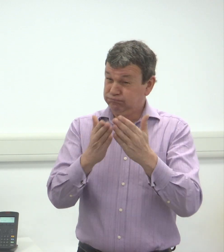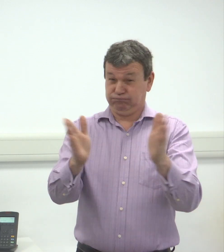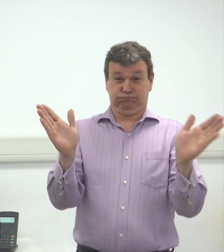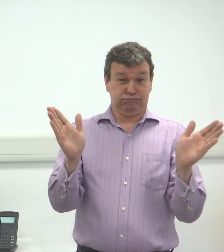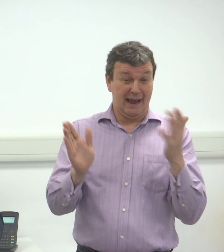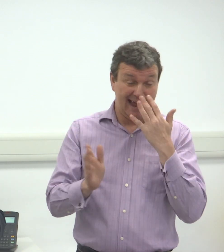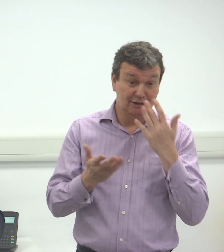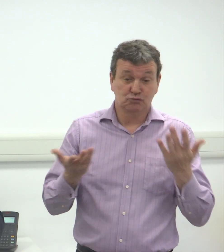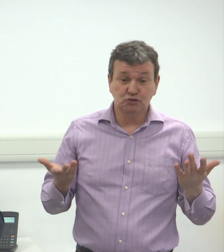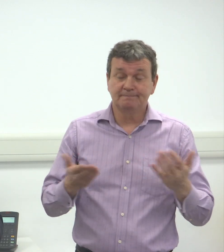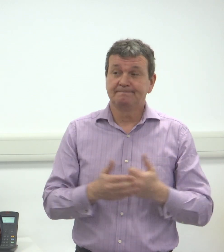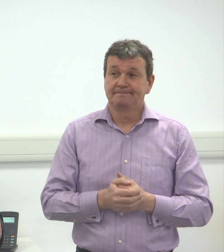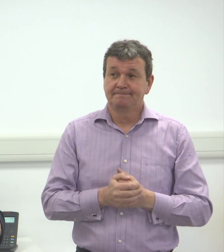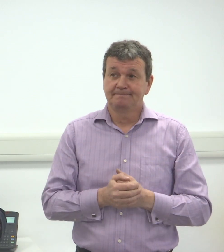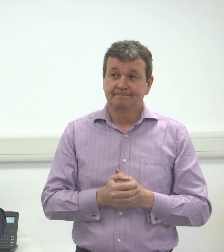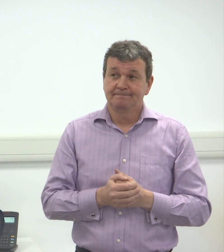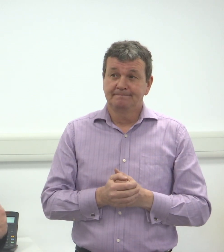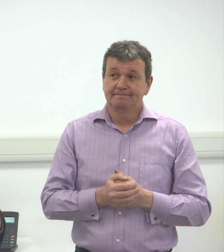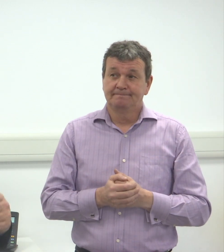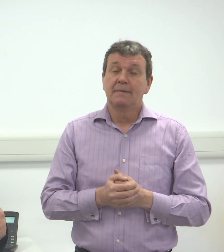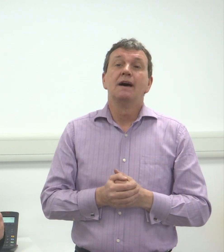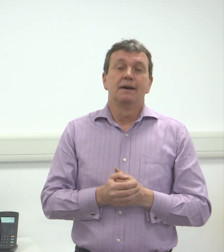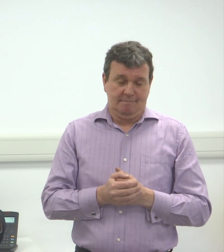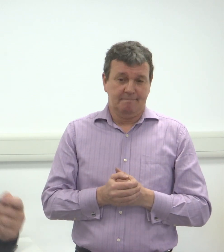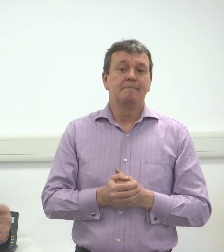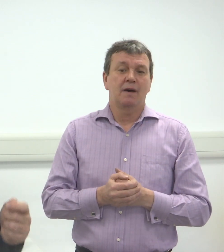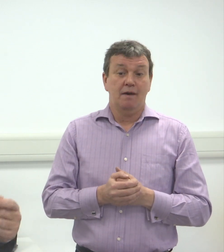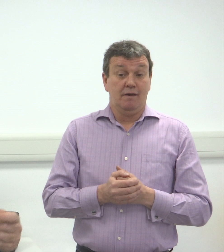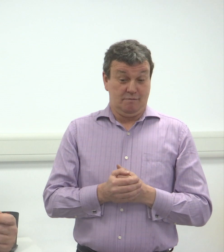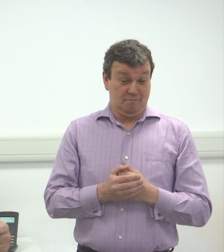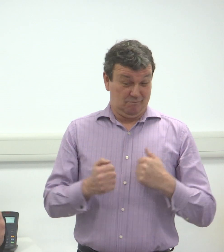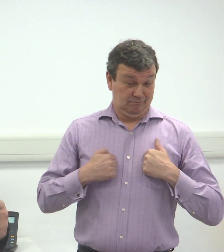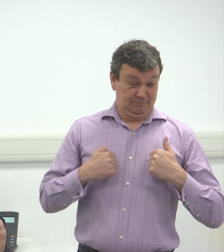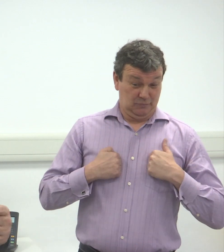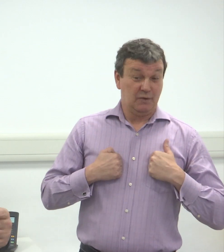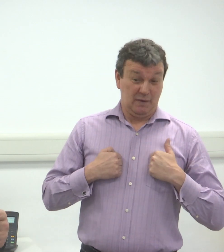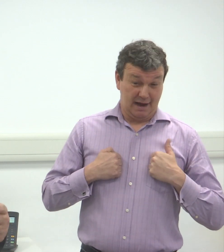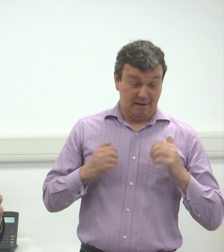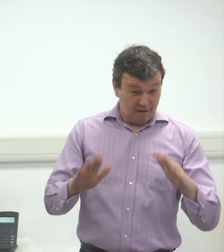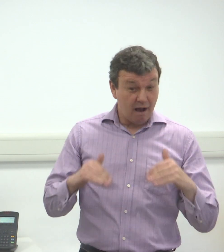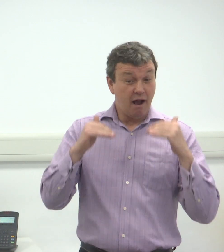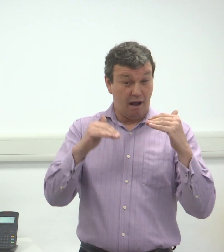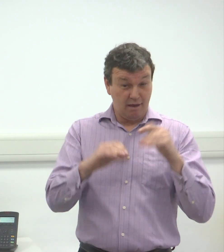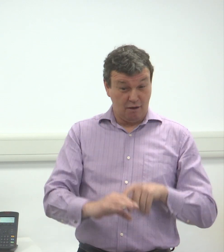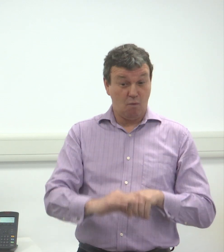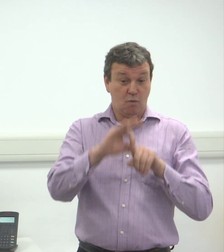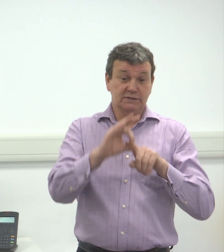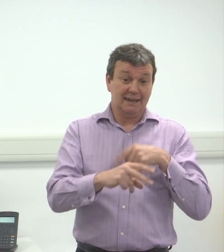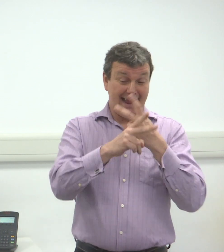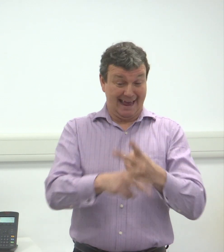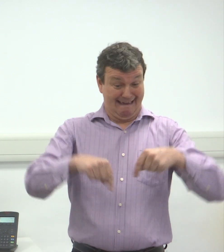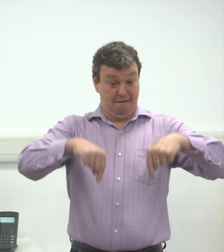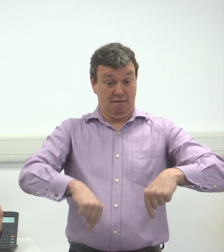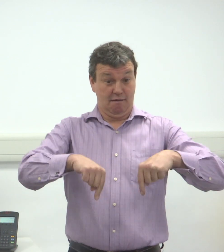ages. The advantage is that we will be able to deliver a higher quality of care for the patients when they're here, rather than